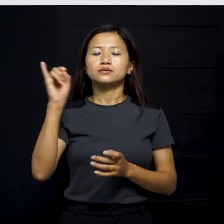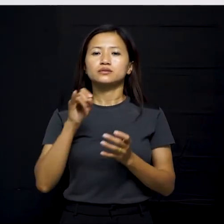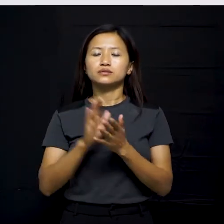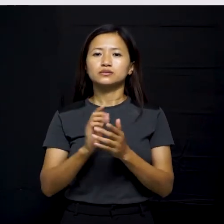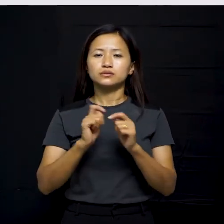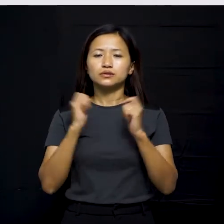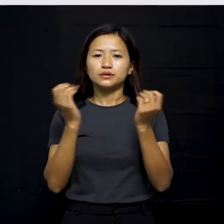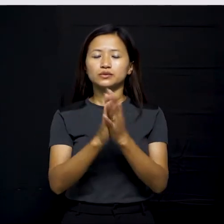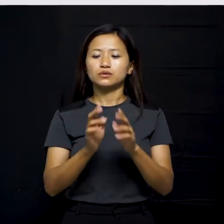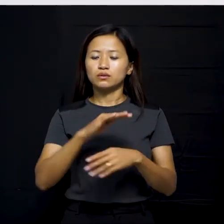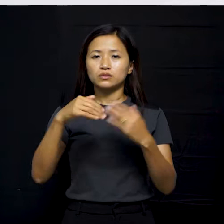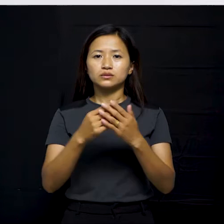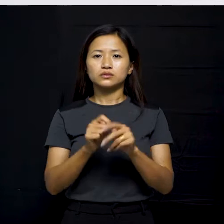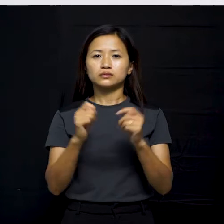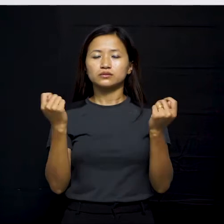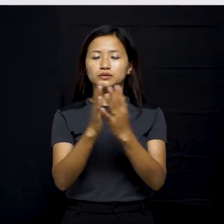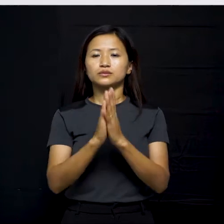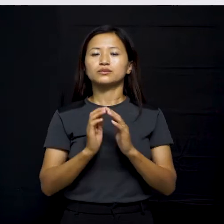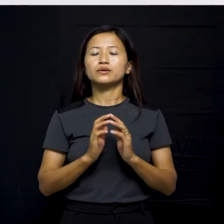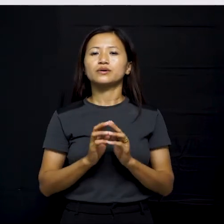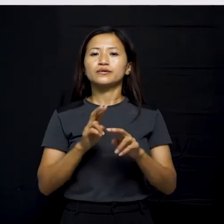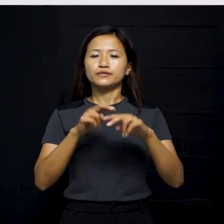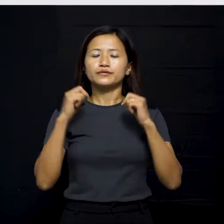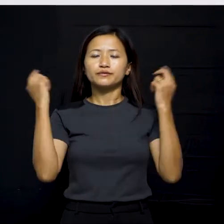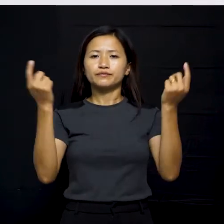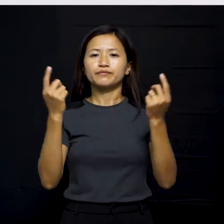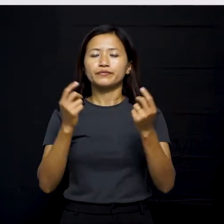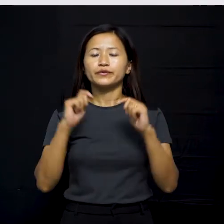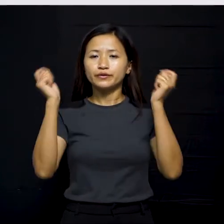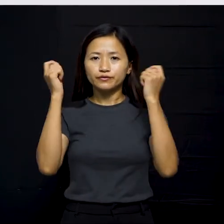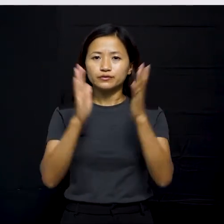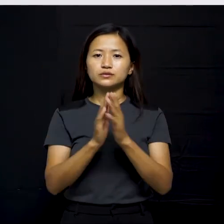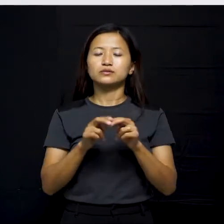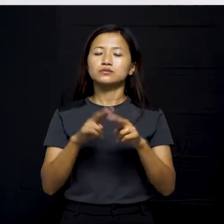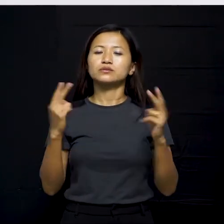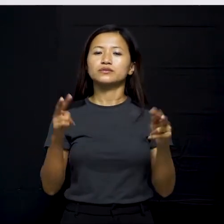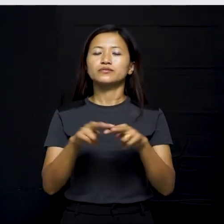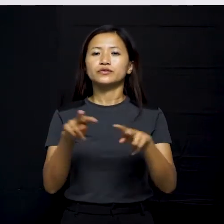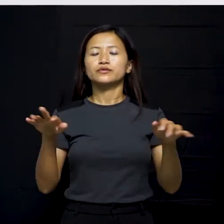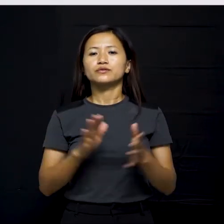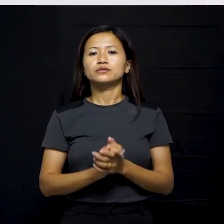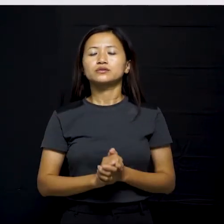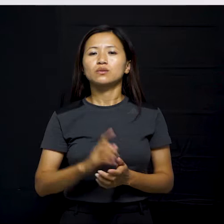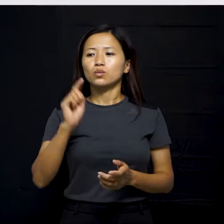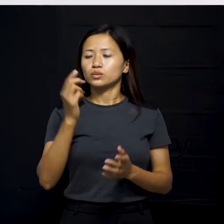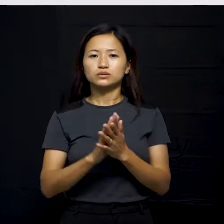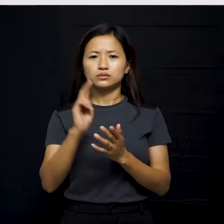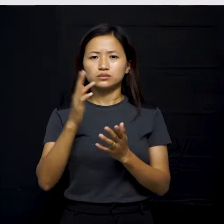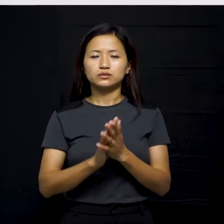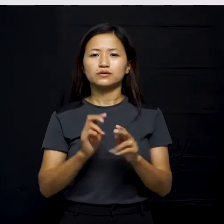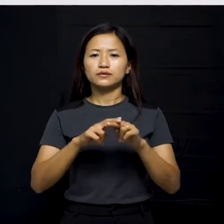and all these different tribes have different festivals. Some of the tribes have more than one or two festivals, and